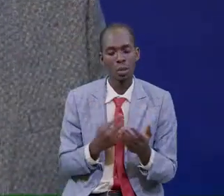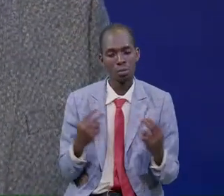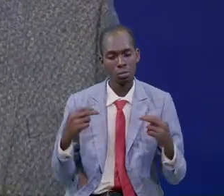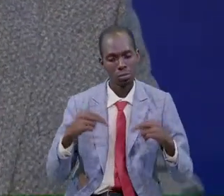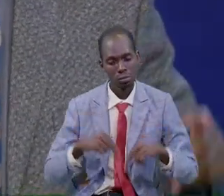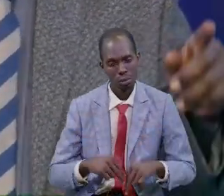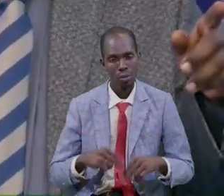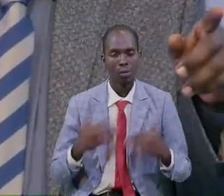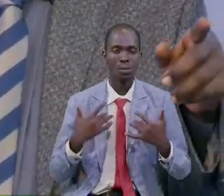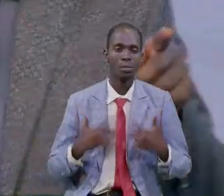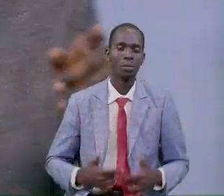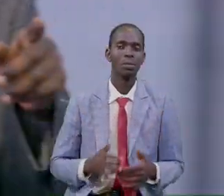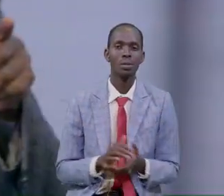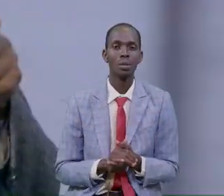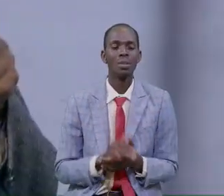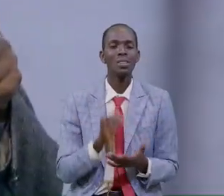That's the old